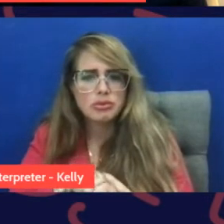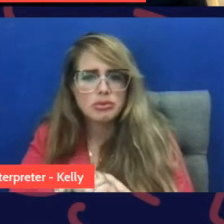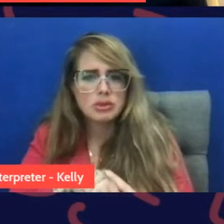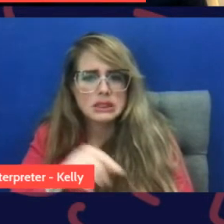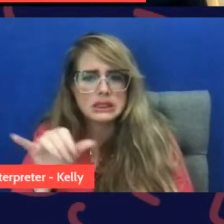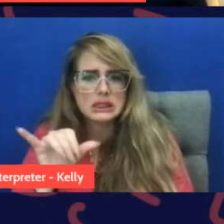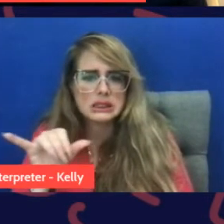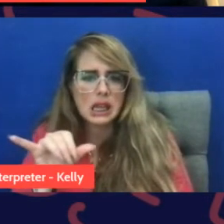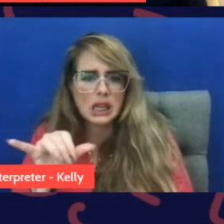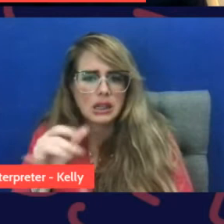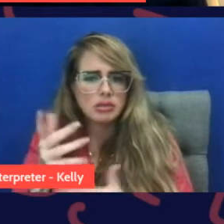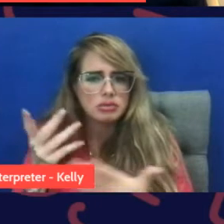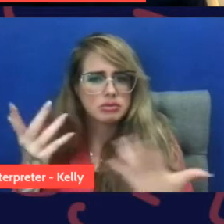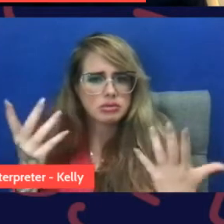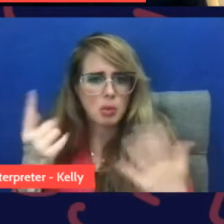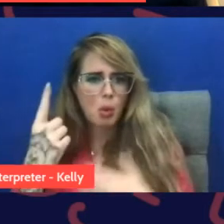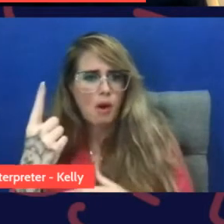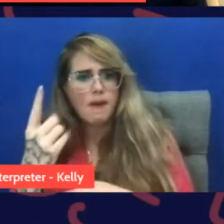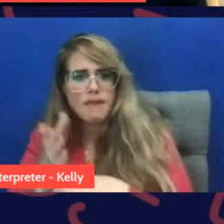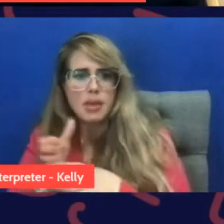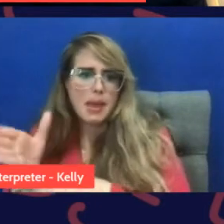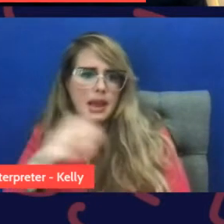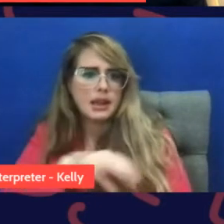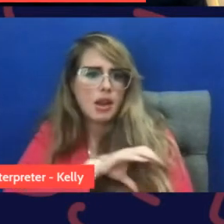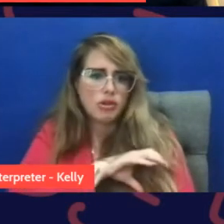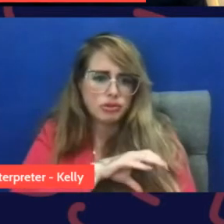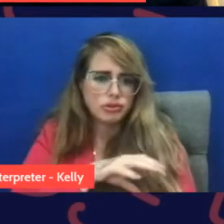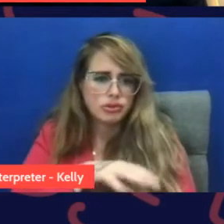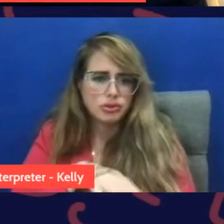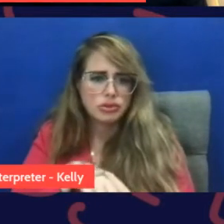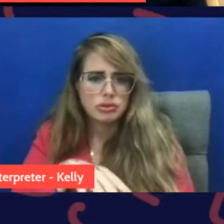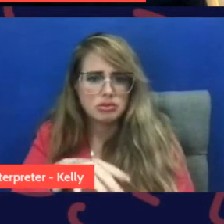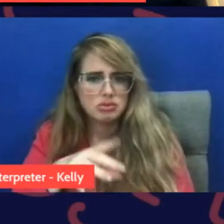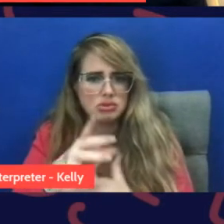you know, one of the main characters of Undocuments